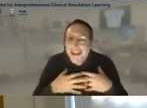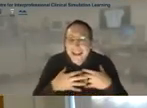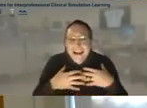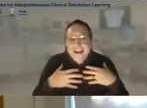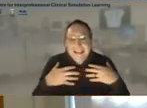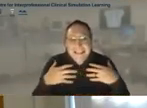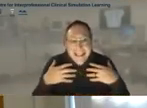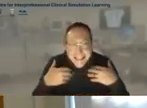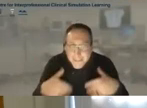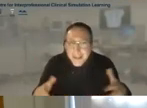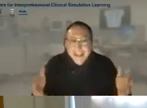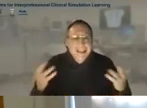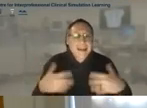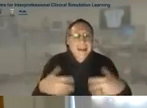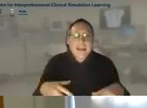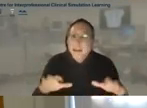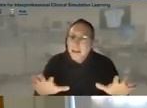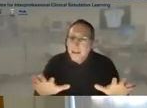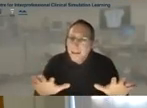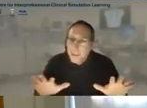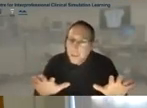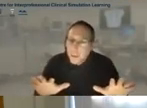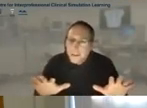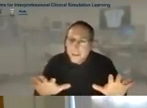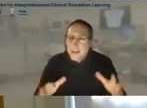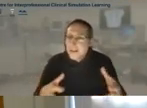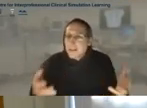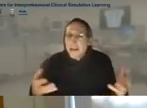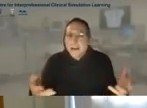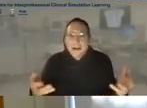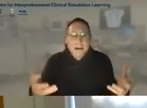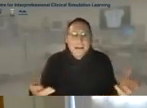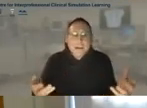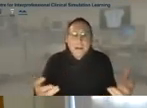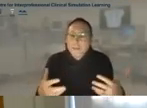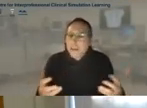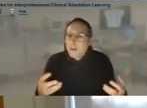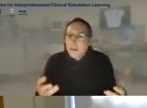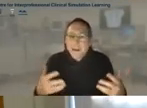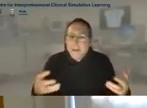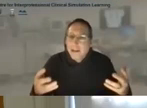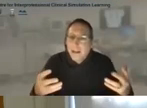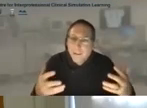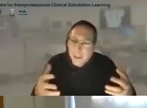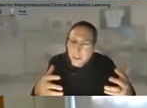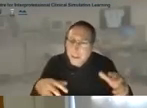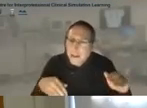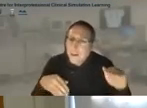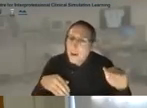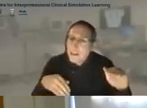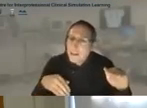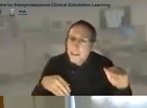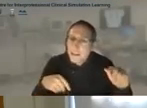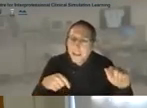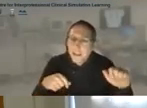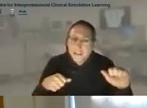know, and say something like, hey, in a few words, can you just share what you're thinking right now? How you feeling about how that